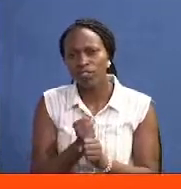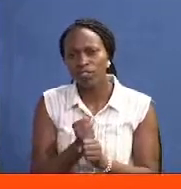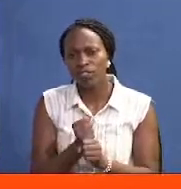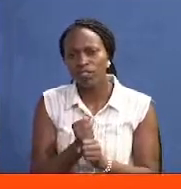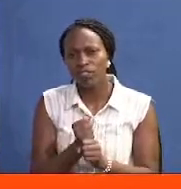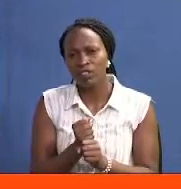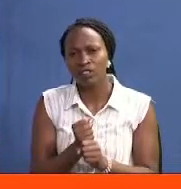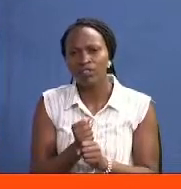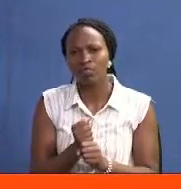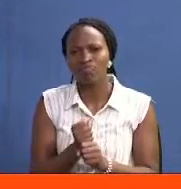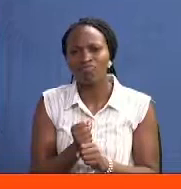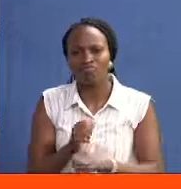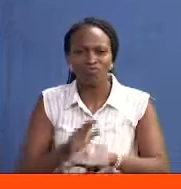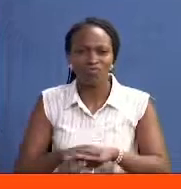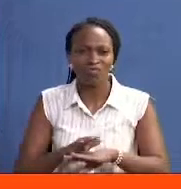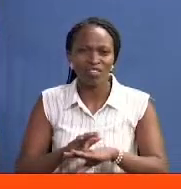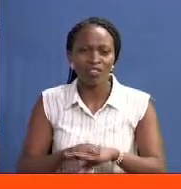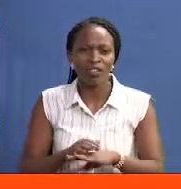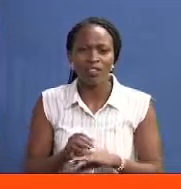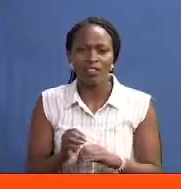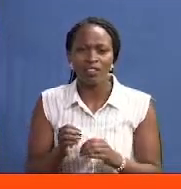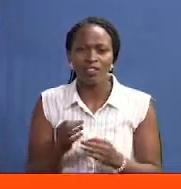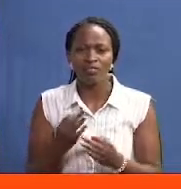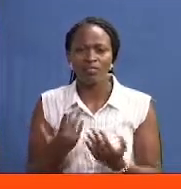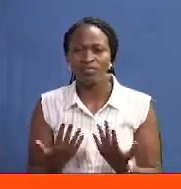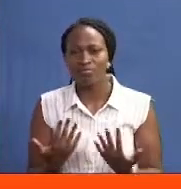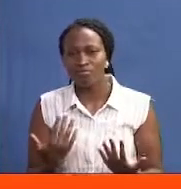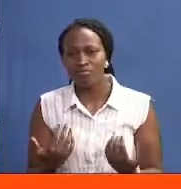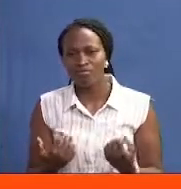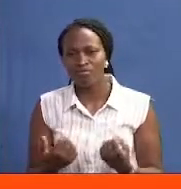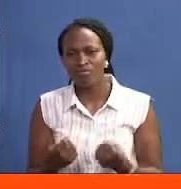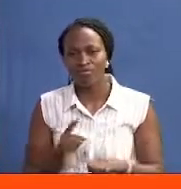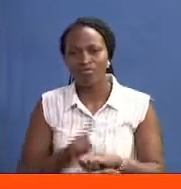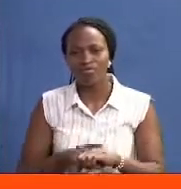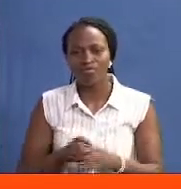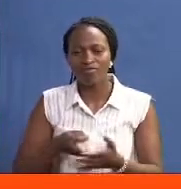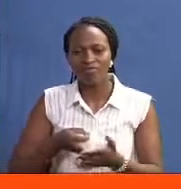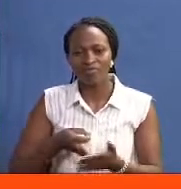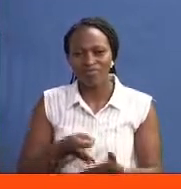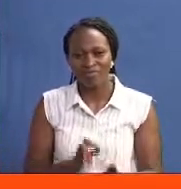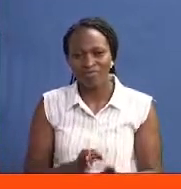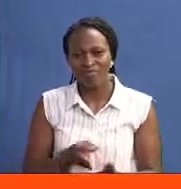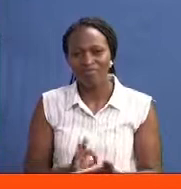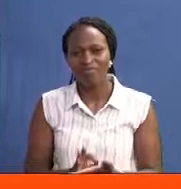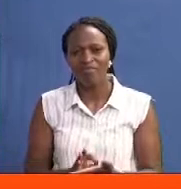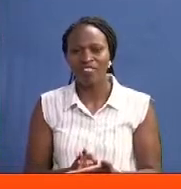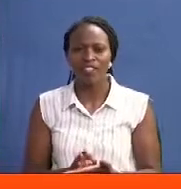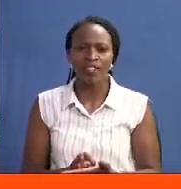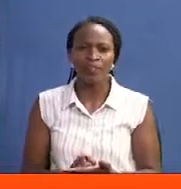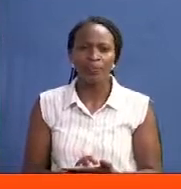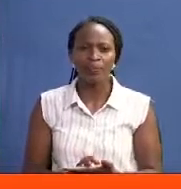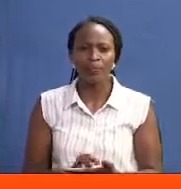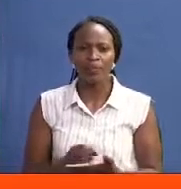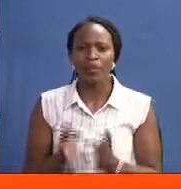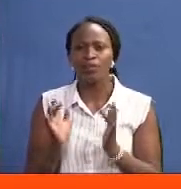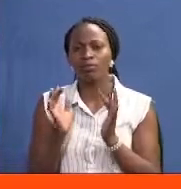backward thing or aimed at curtailing growth or anything. But then it is up to these content creators and media,